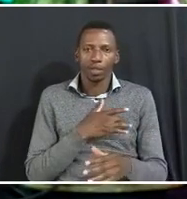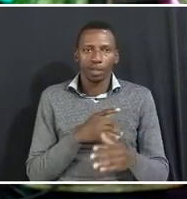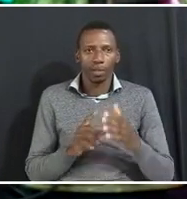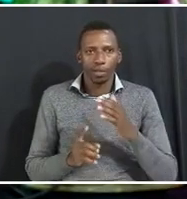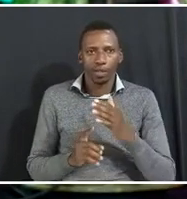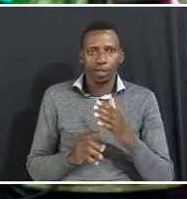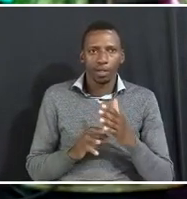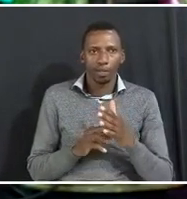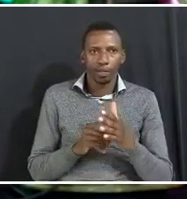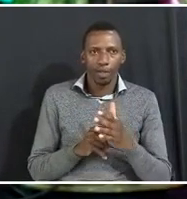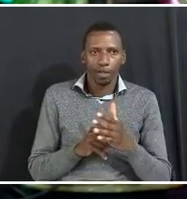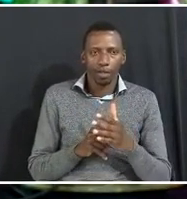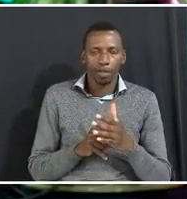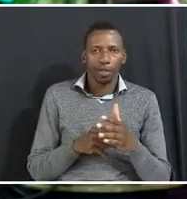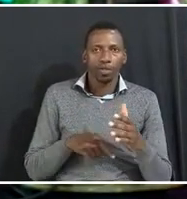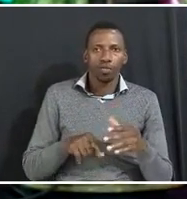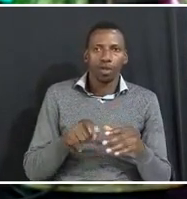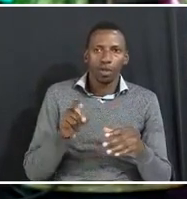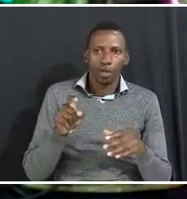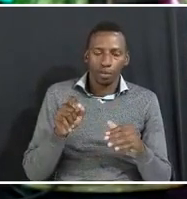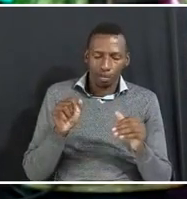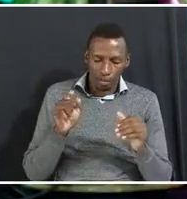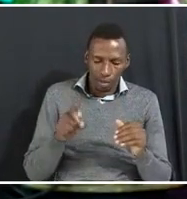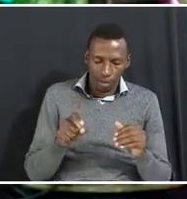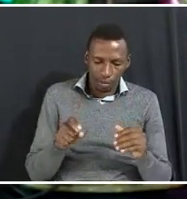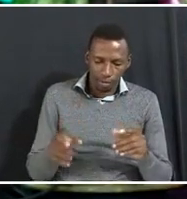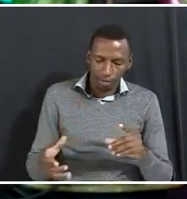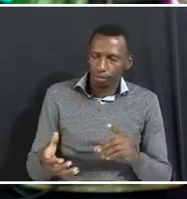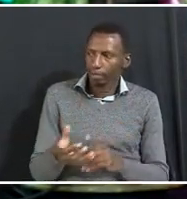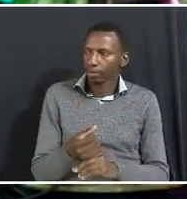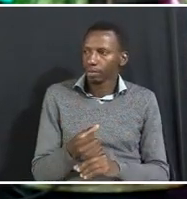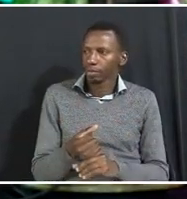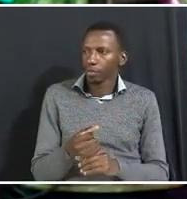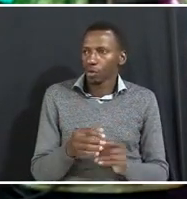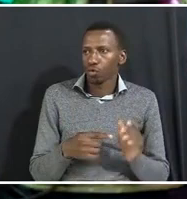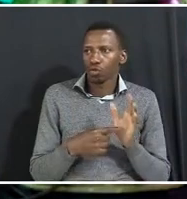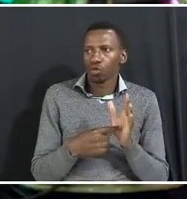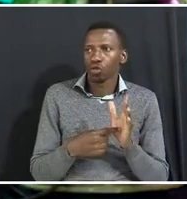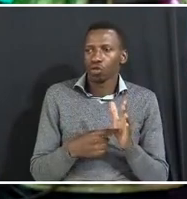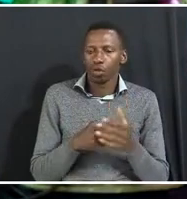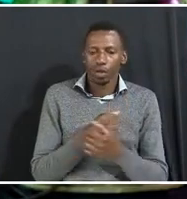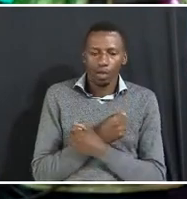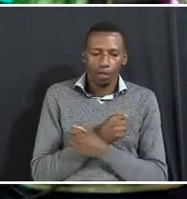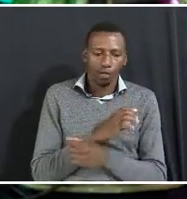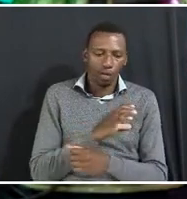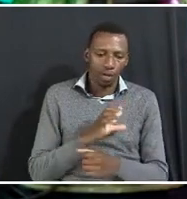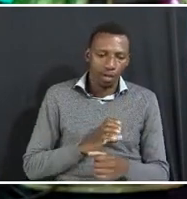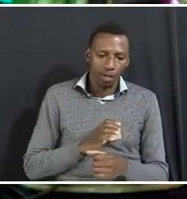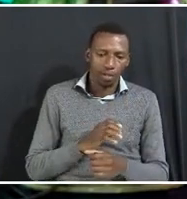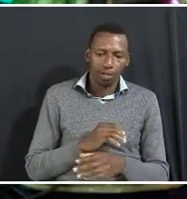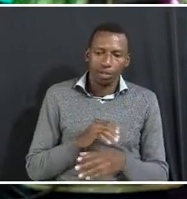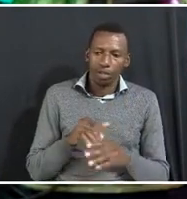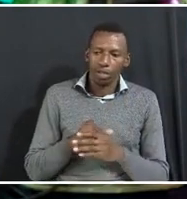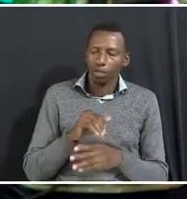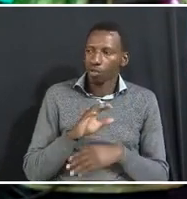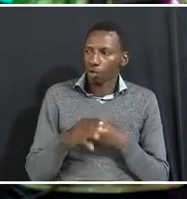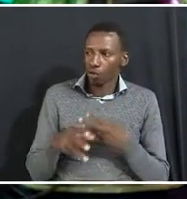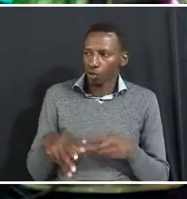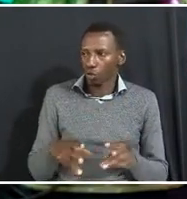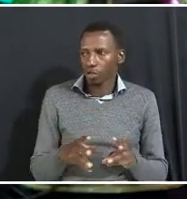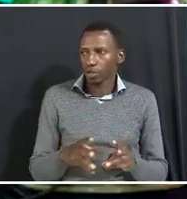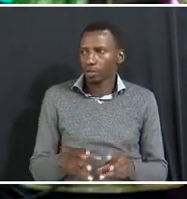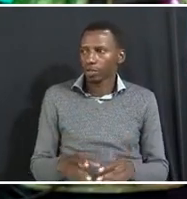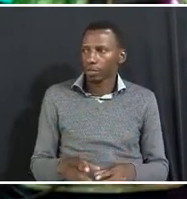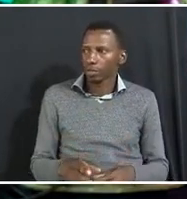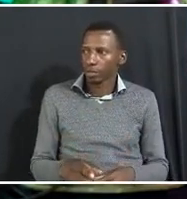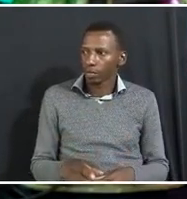it therefore means that we have to reach out to demonstrate the love of Christ by all means, in whichever thing that